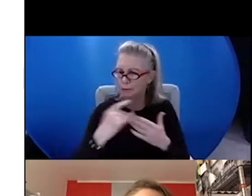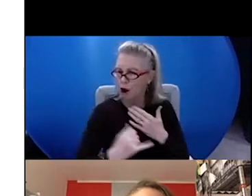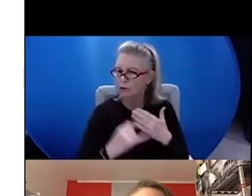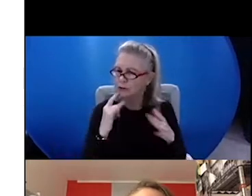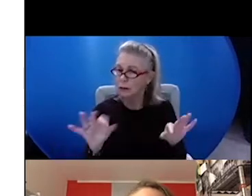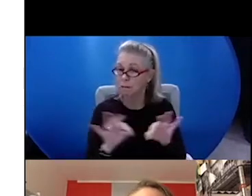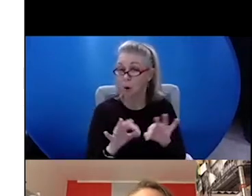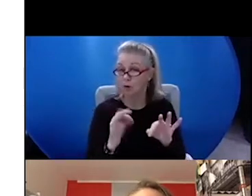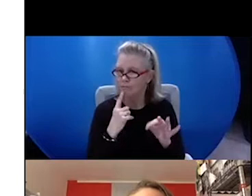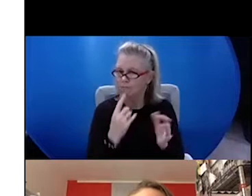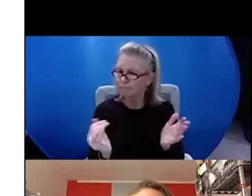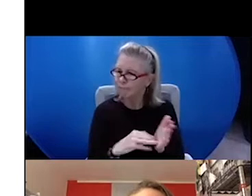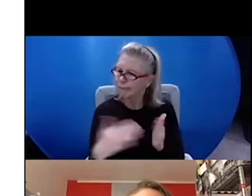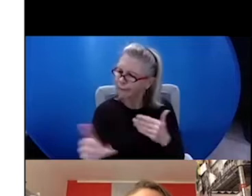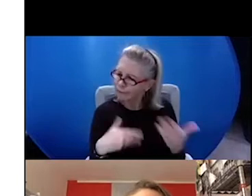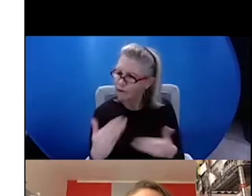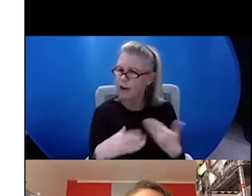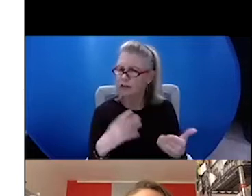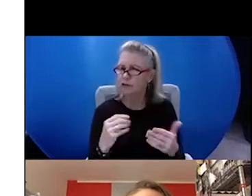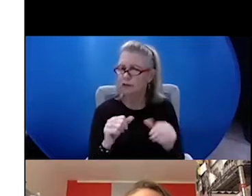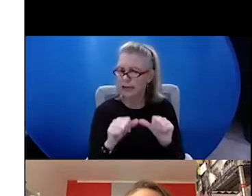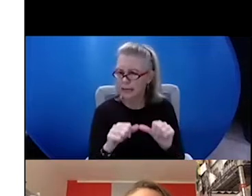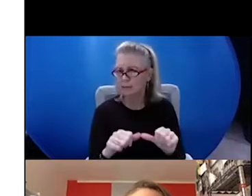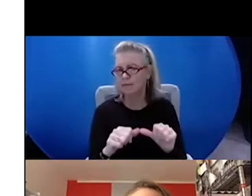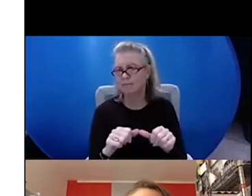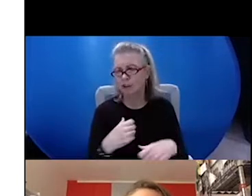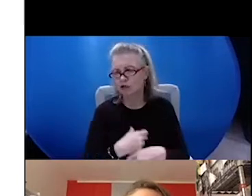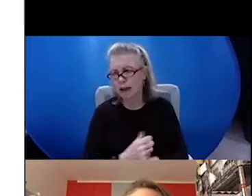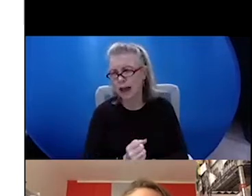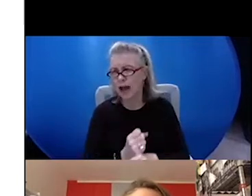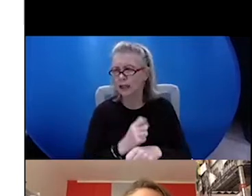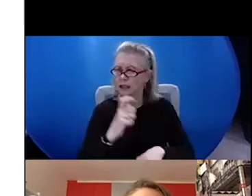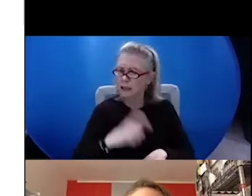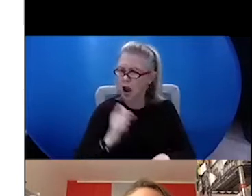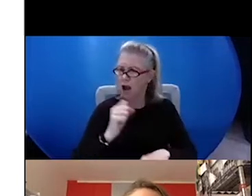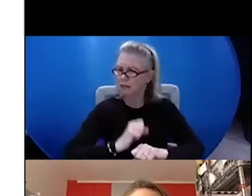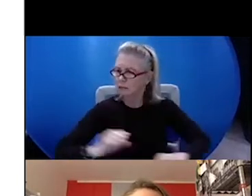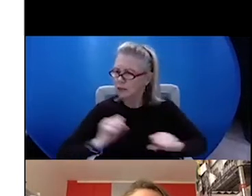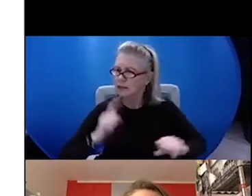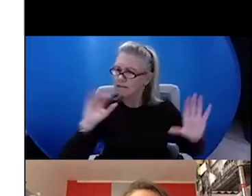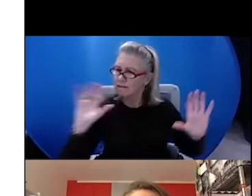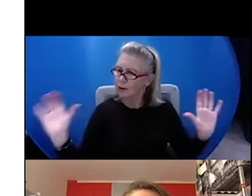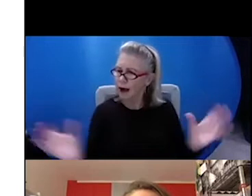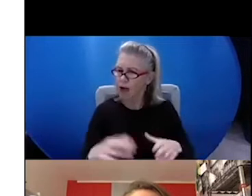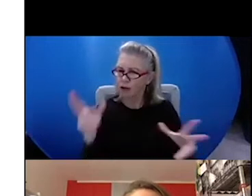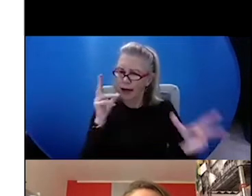invitations and keep creating times and spaces for gathering, listening, and sharing with everyone